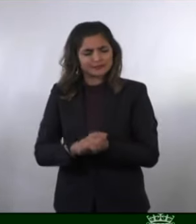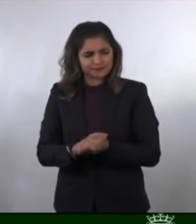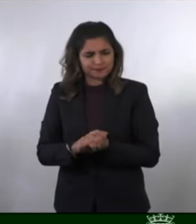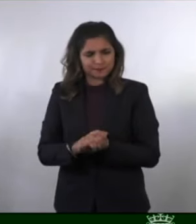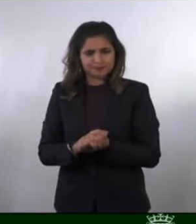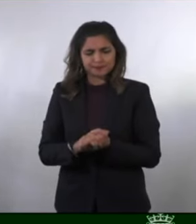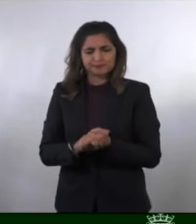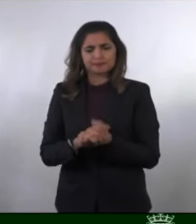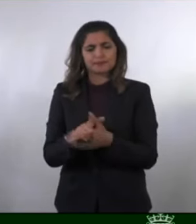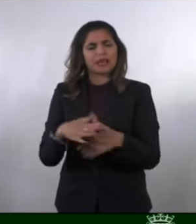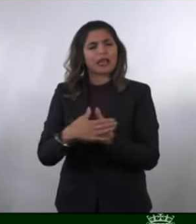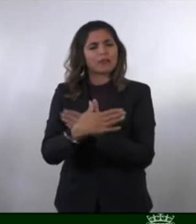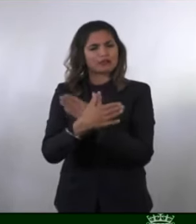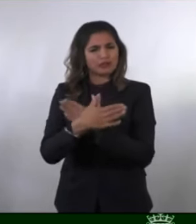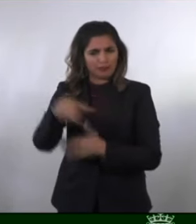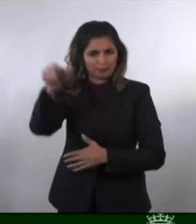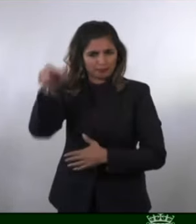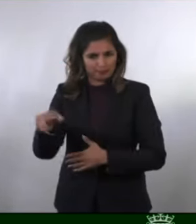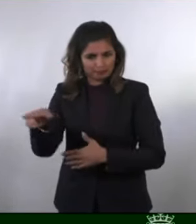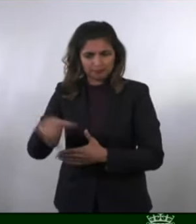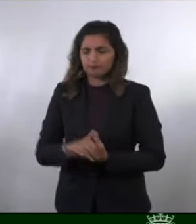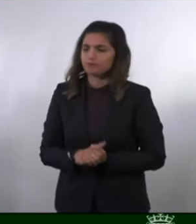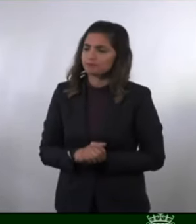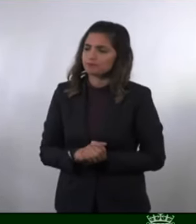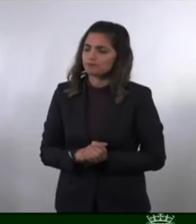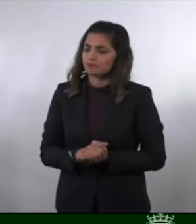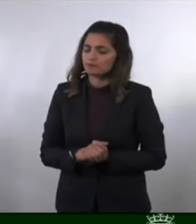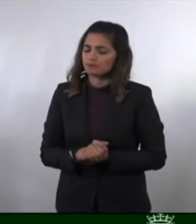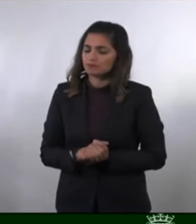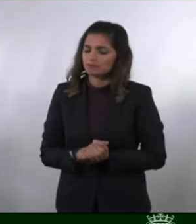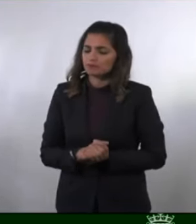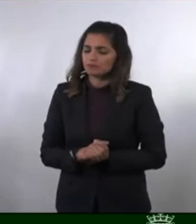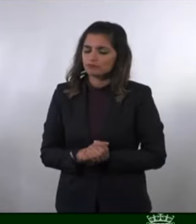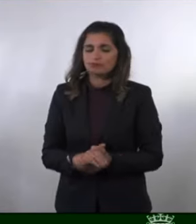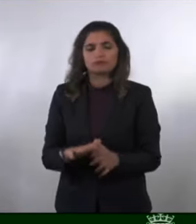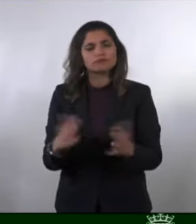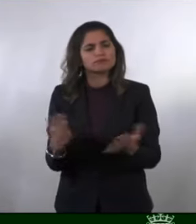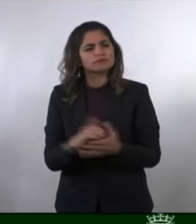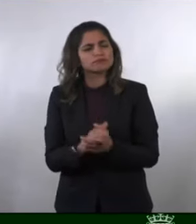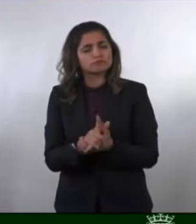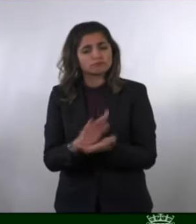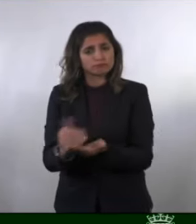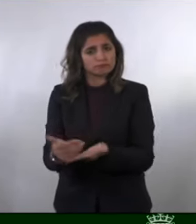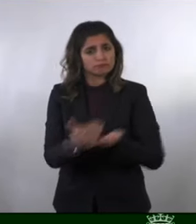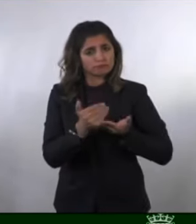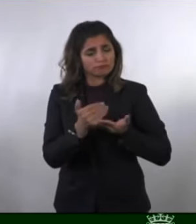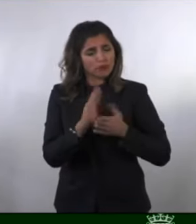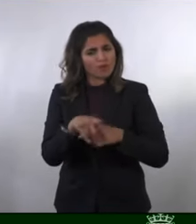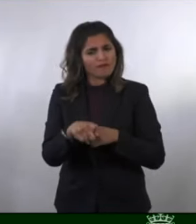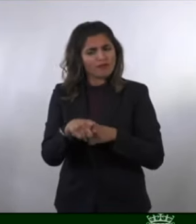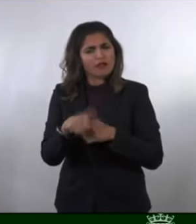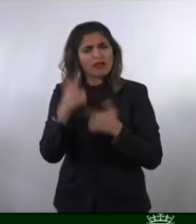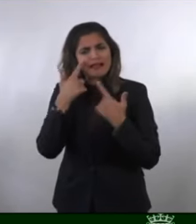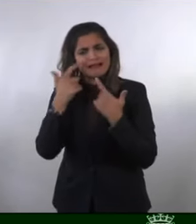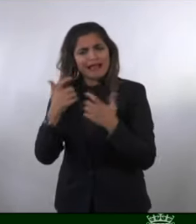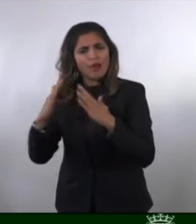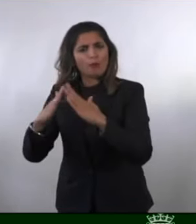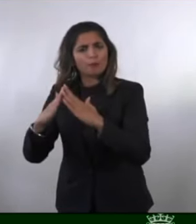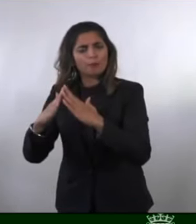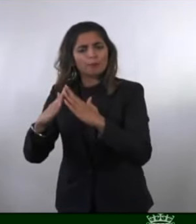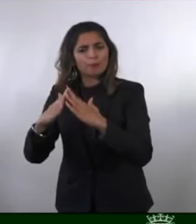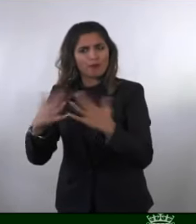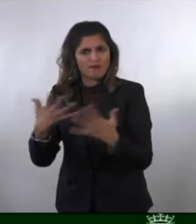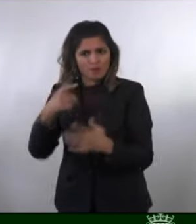and PPE, the claims about a protective ring around care homes, while people died in horrifying